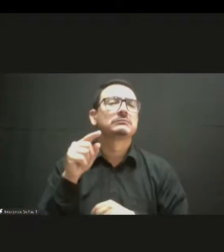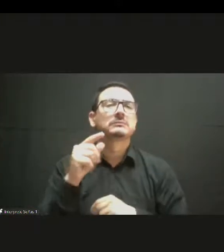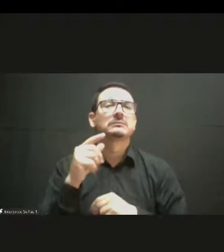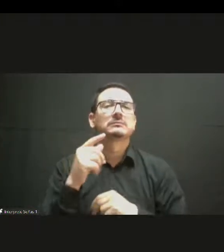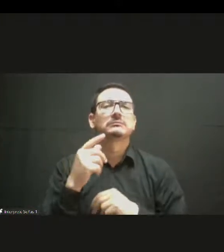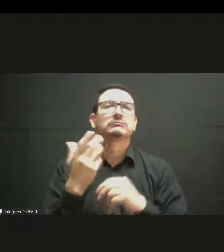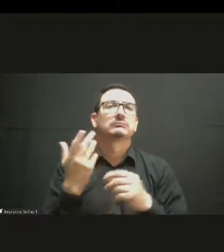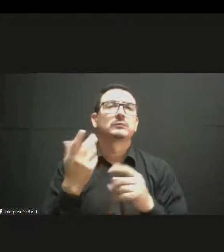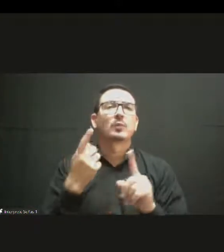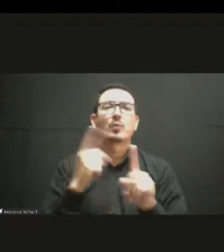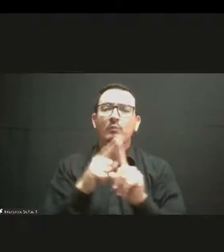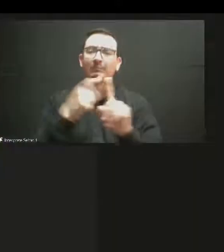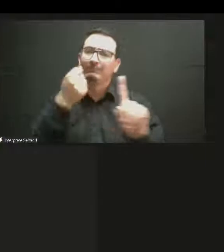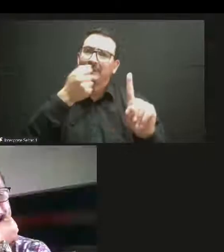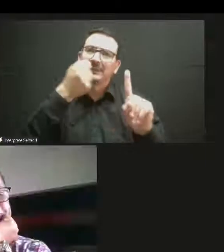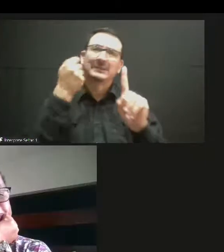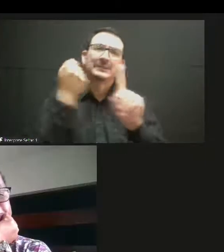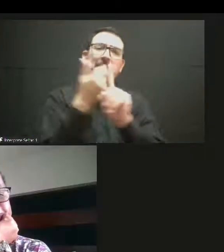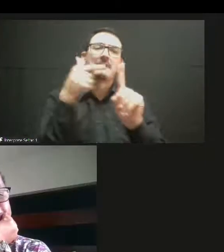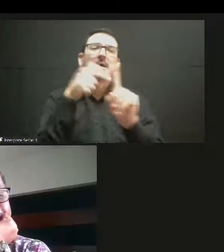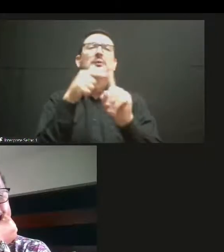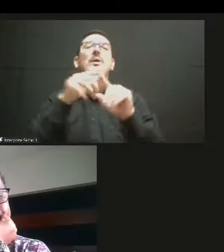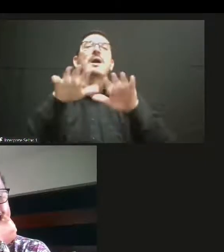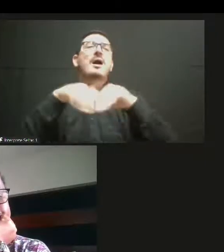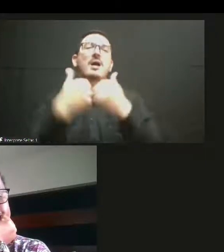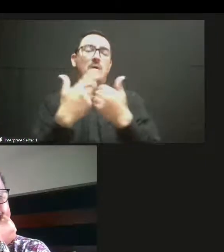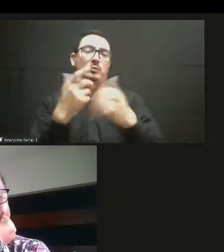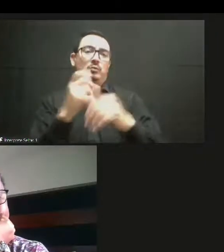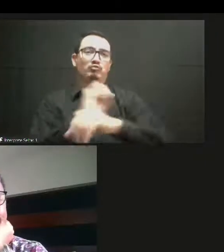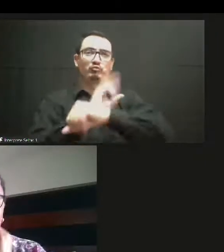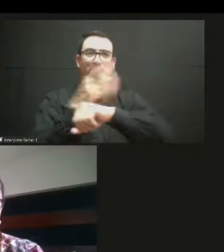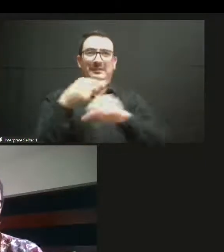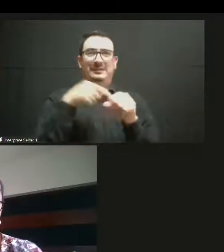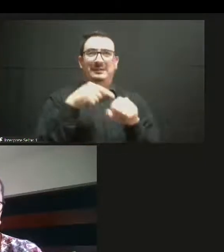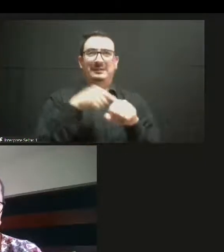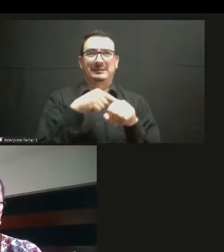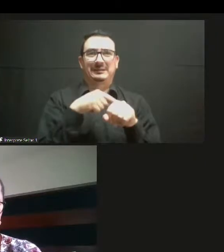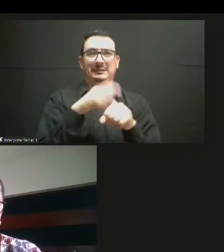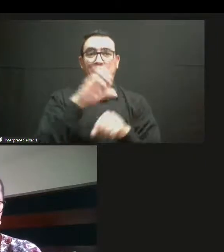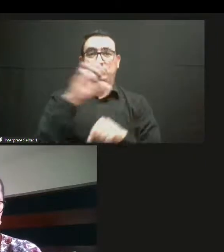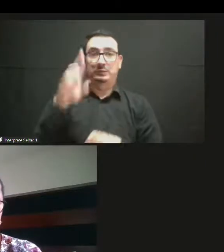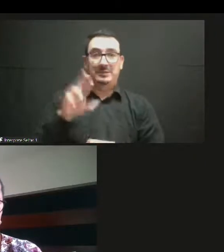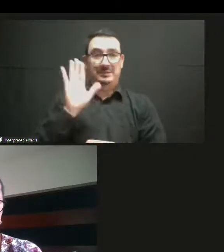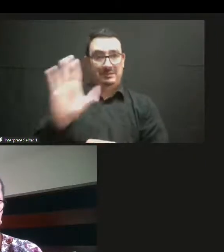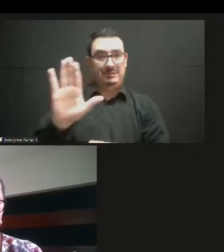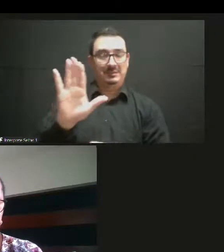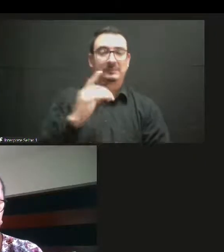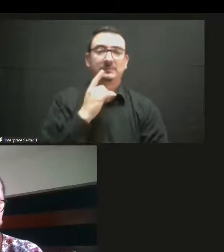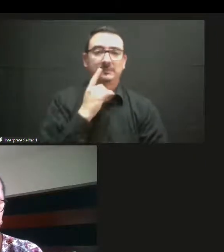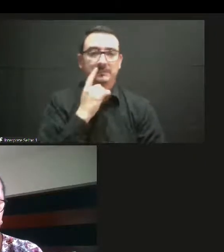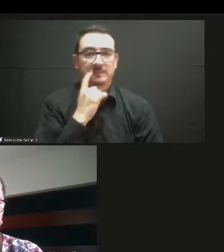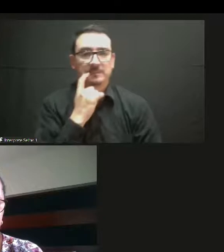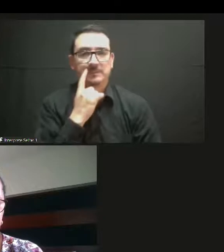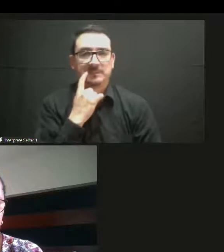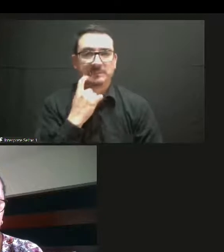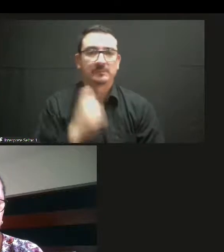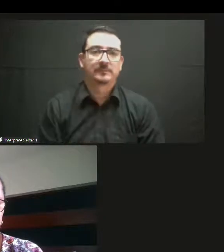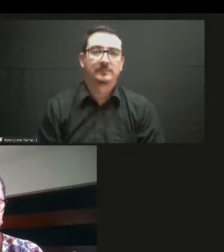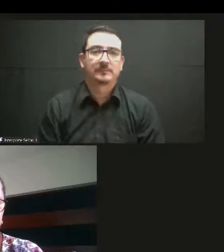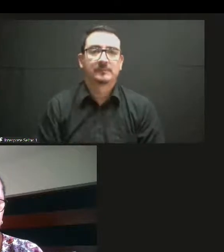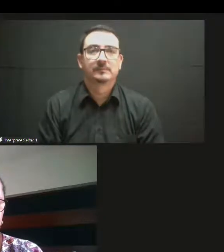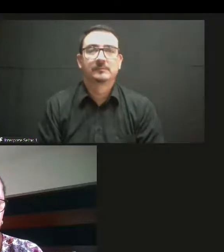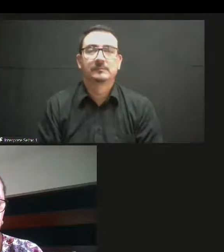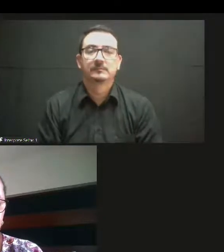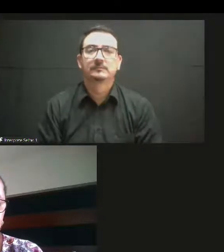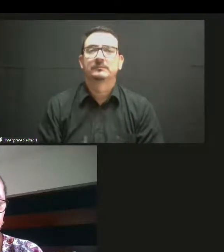Rica. But obviously, this has taken the COVID-19 pandemic has taken the importance